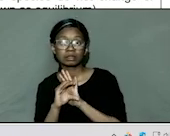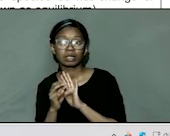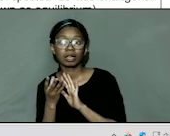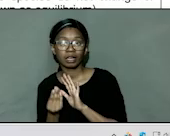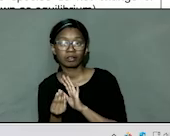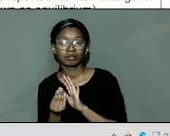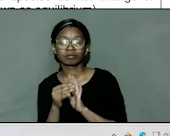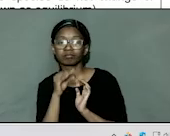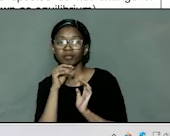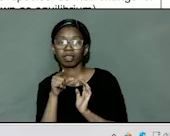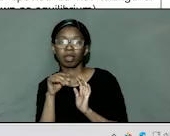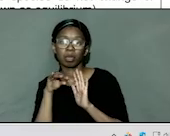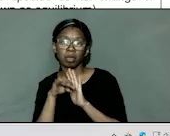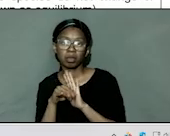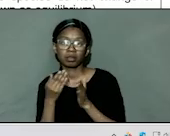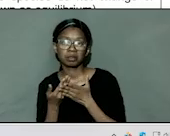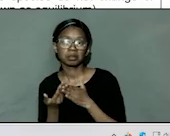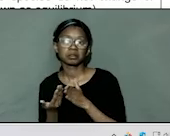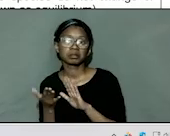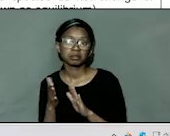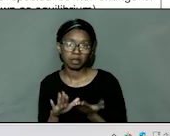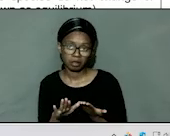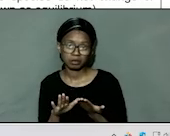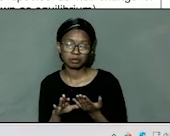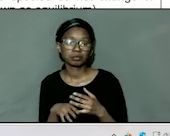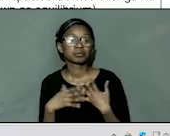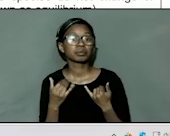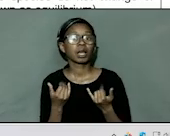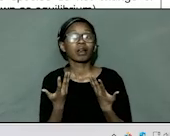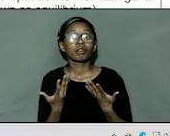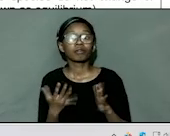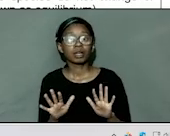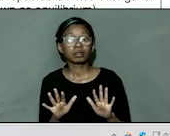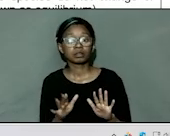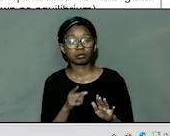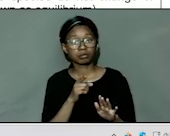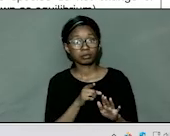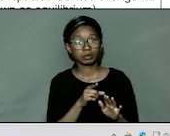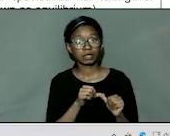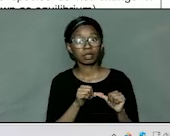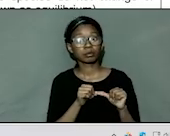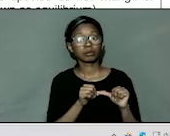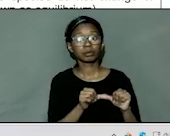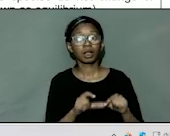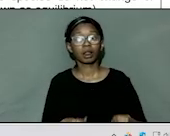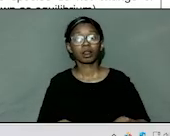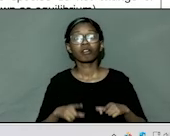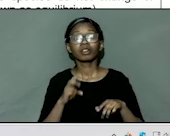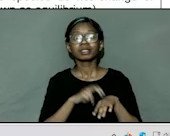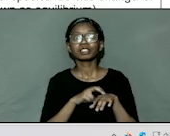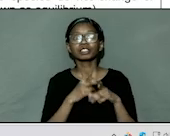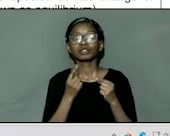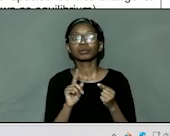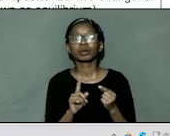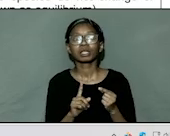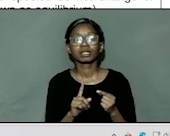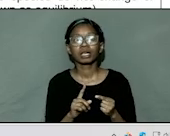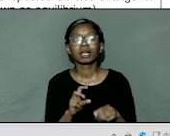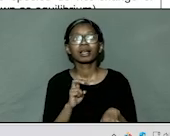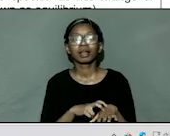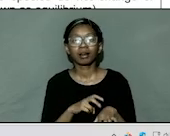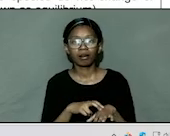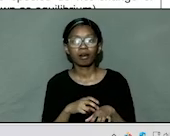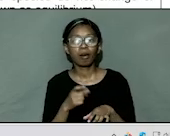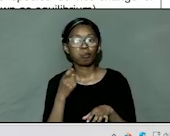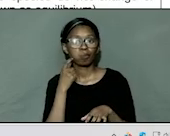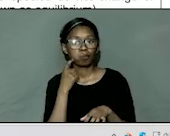die. Now, after they survived, they must do what? They must reproduce.